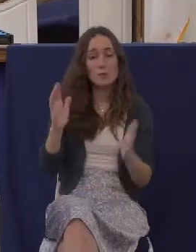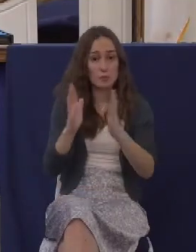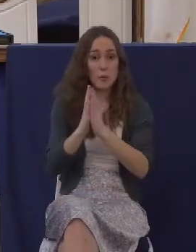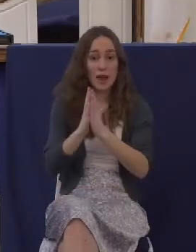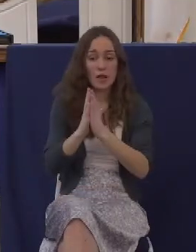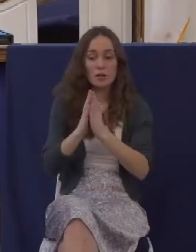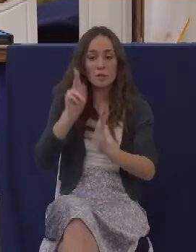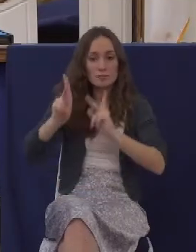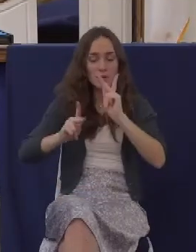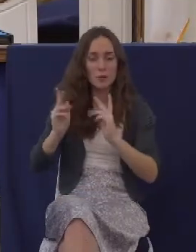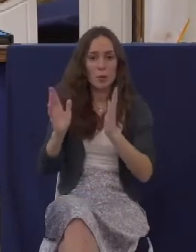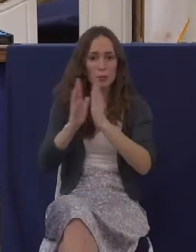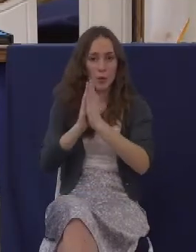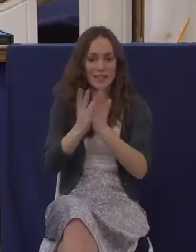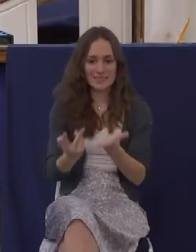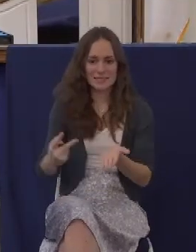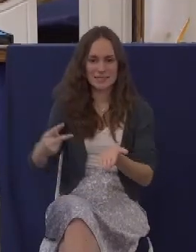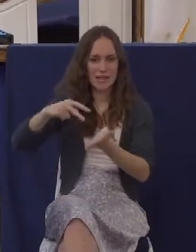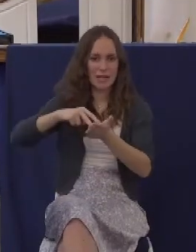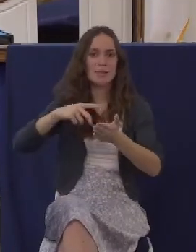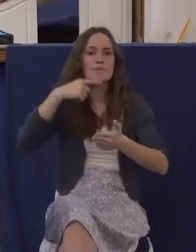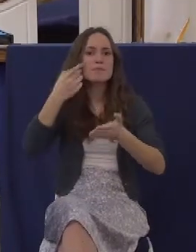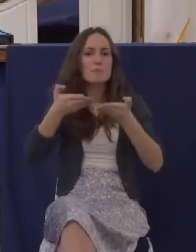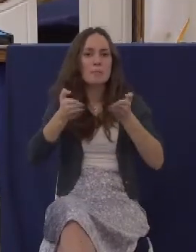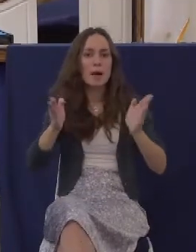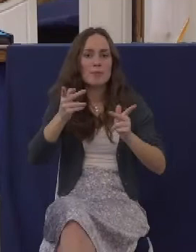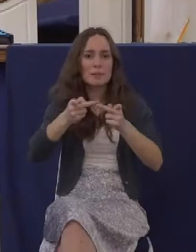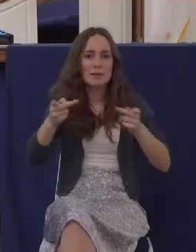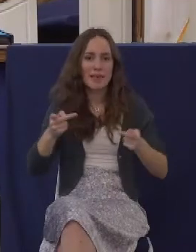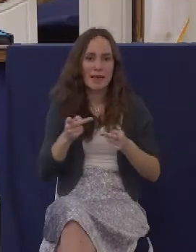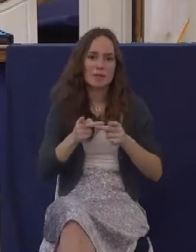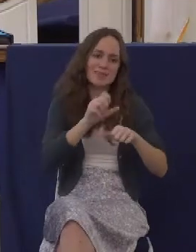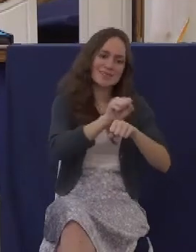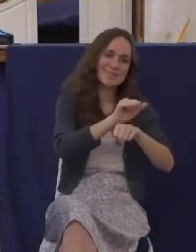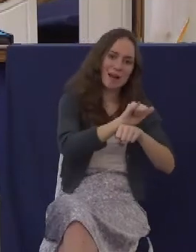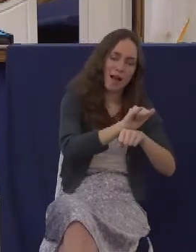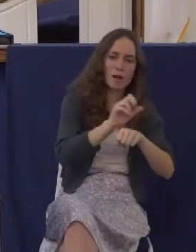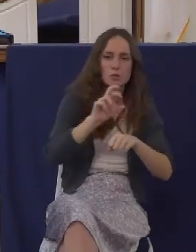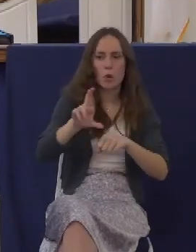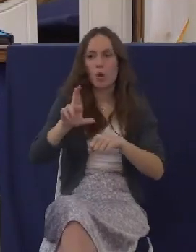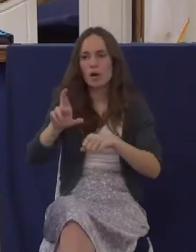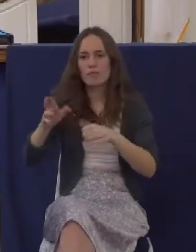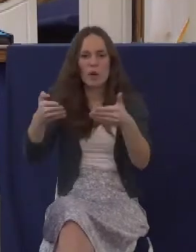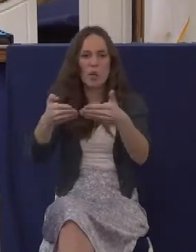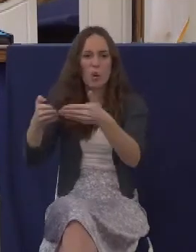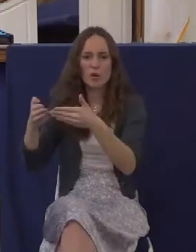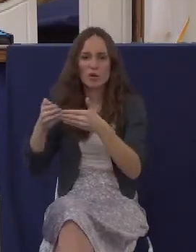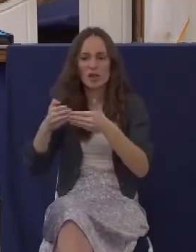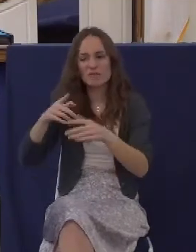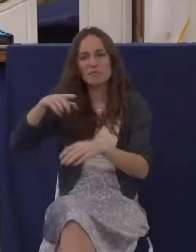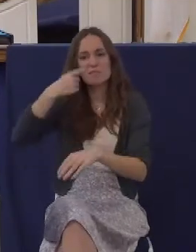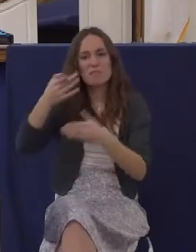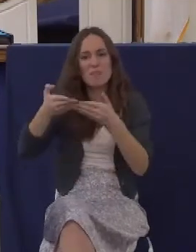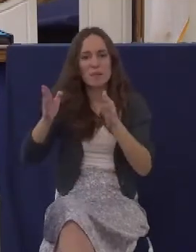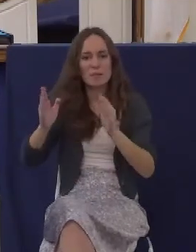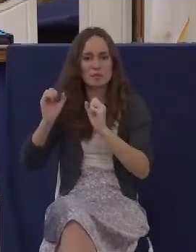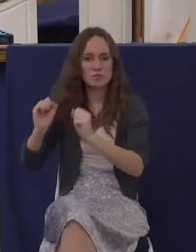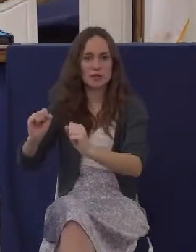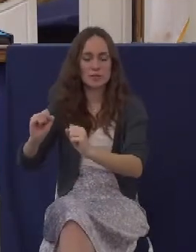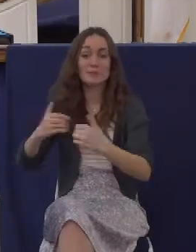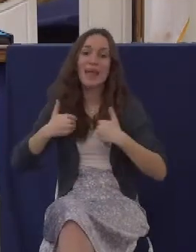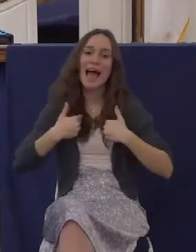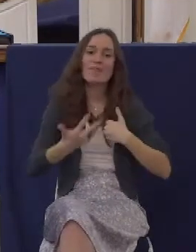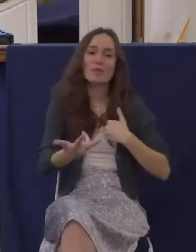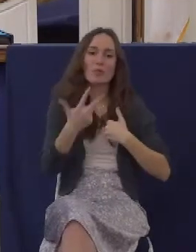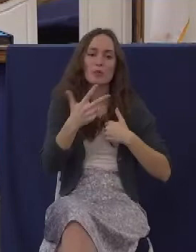in the synagogues and in the corners of the streets. There were 3 calls to prayer in Jewish life. There was one at 9 a.m.,